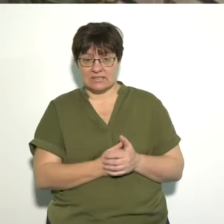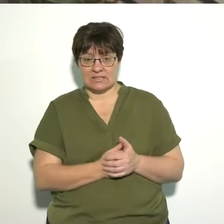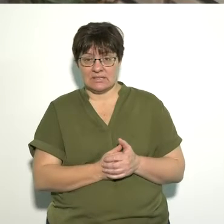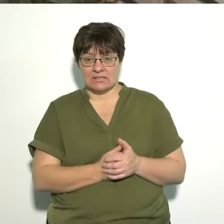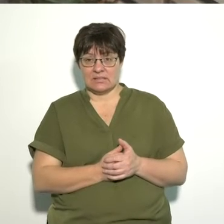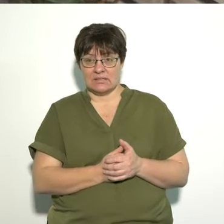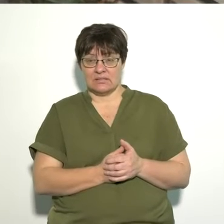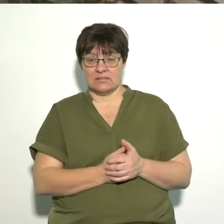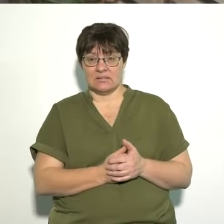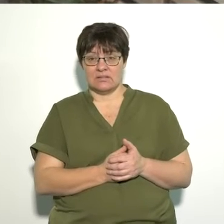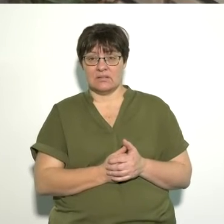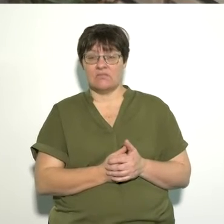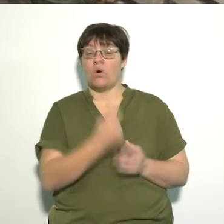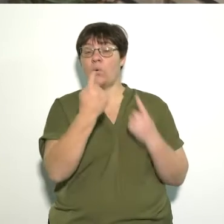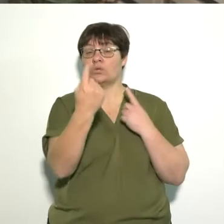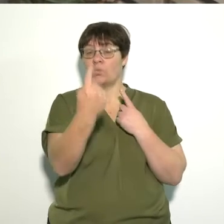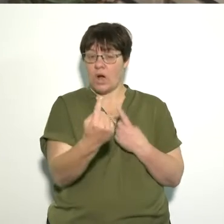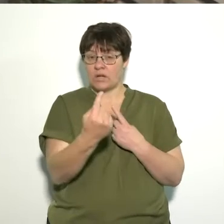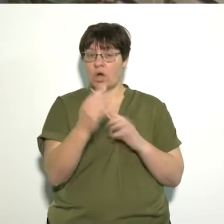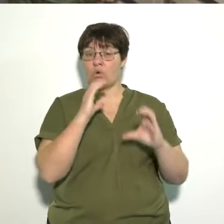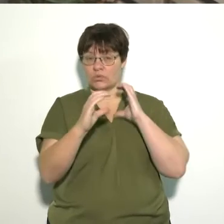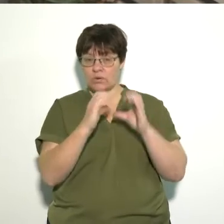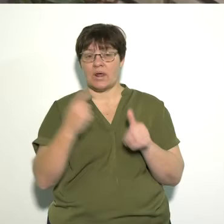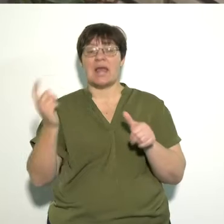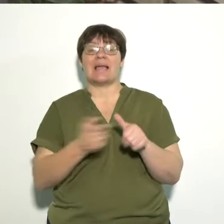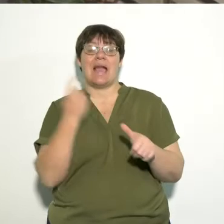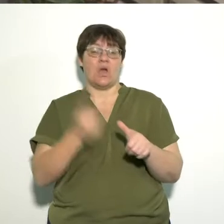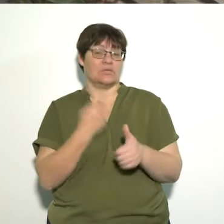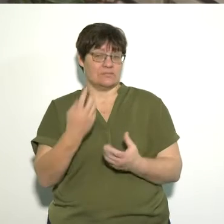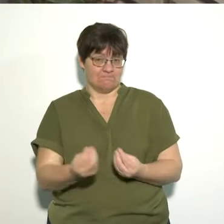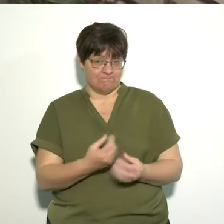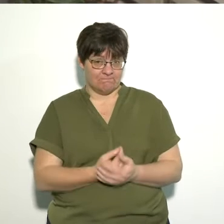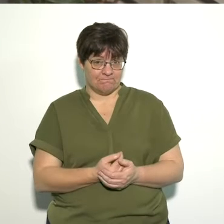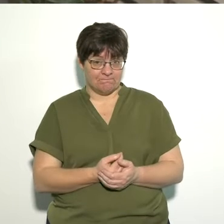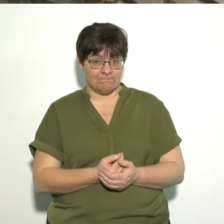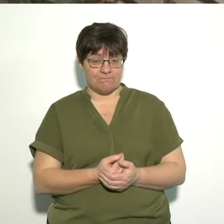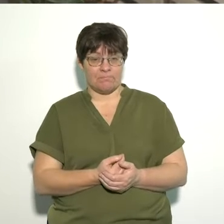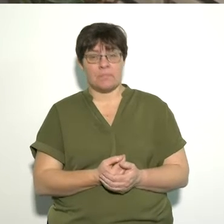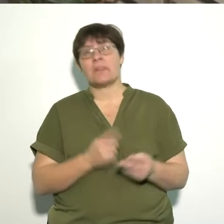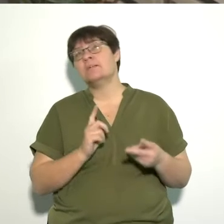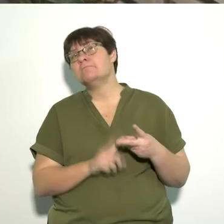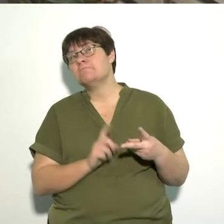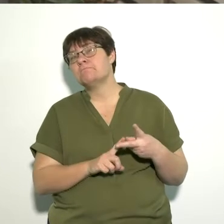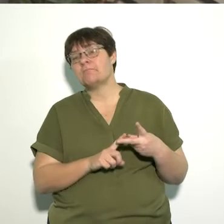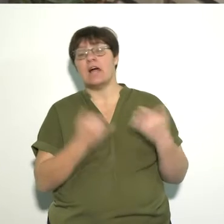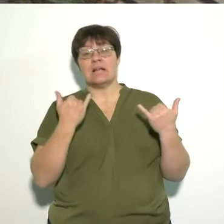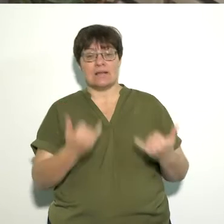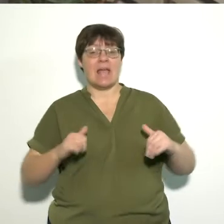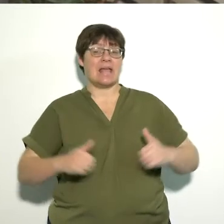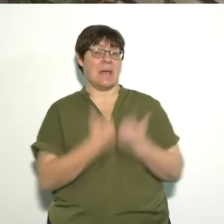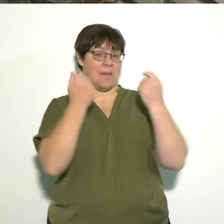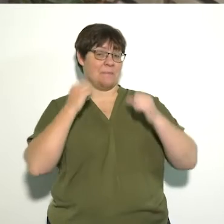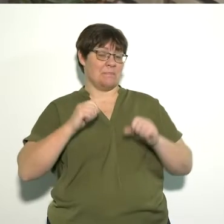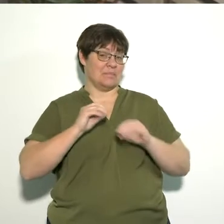also use one-to-one correspondence and they can count those matchsticks. Then I thought today I'd teach you a